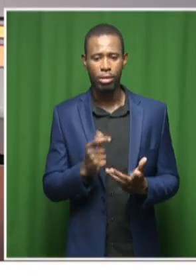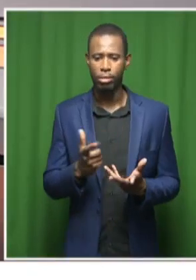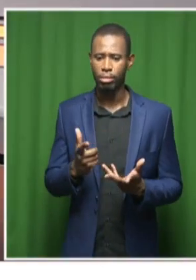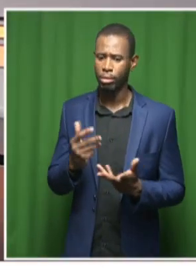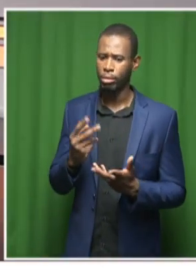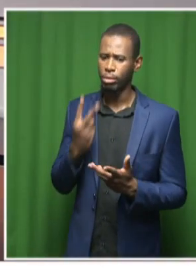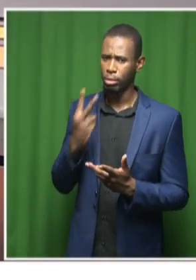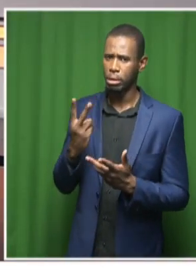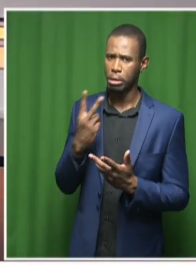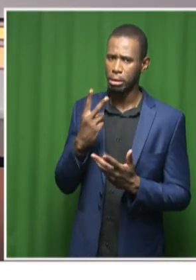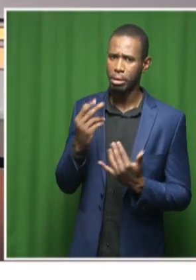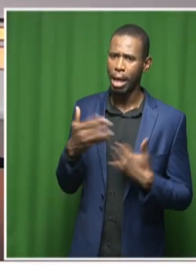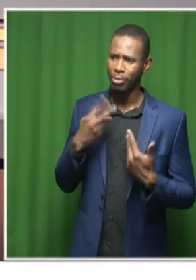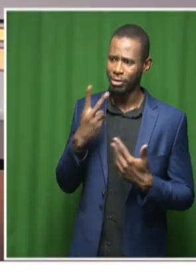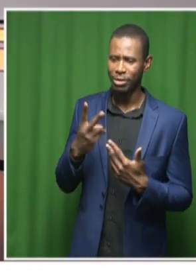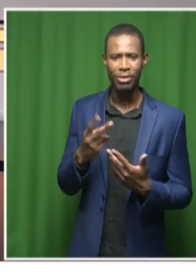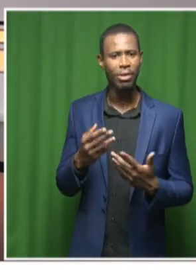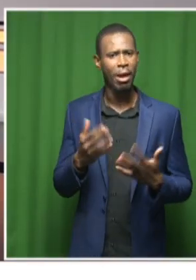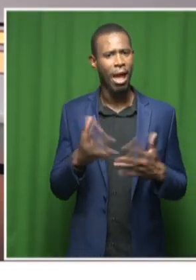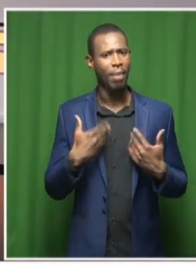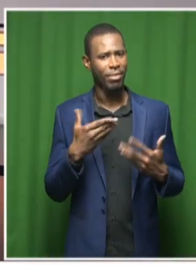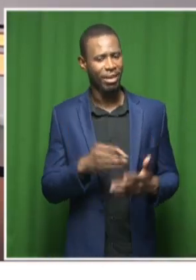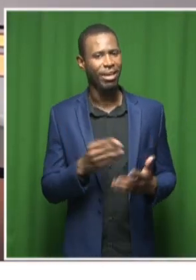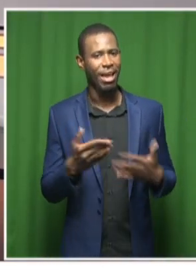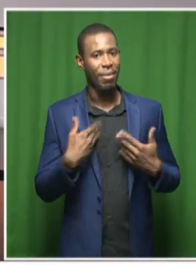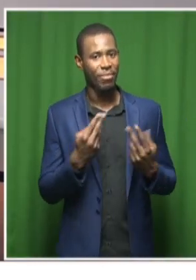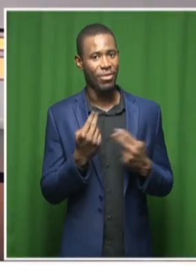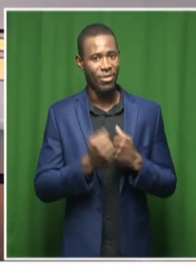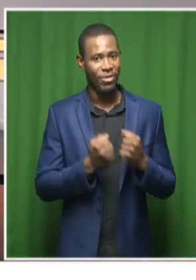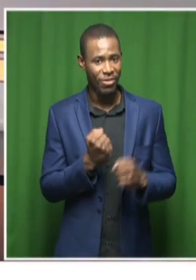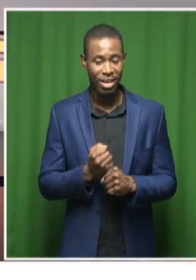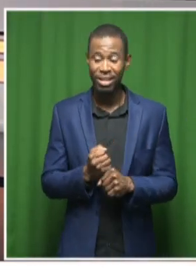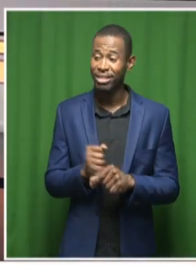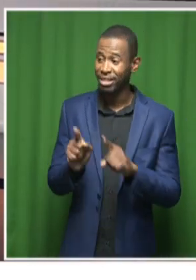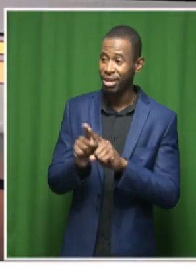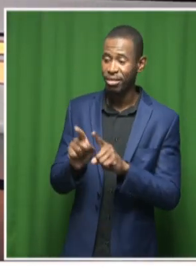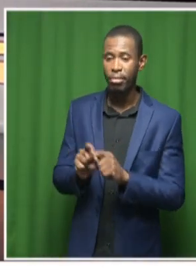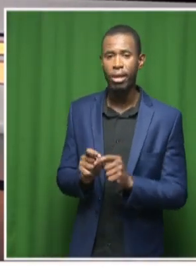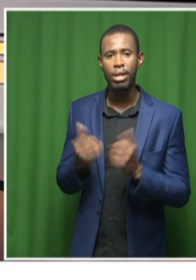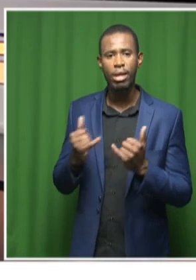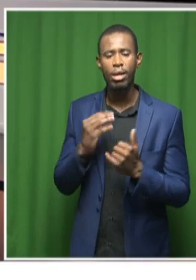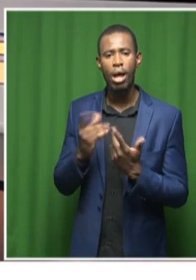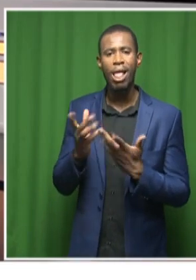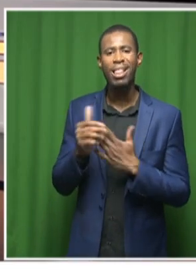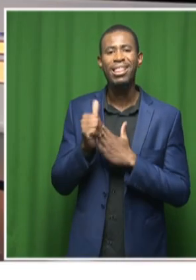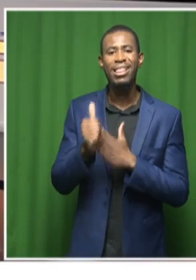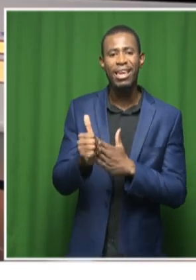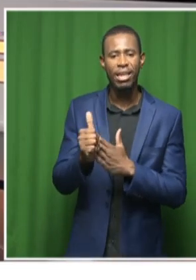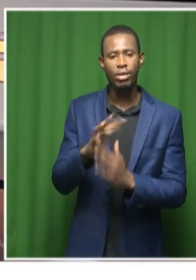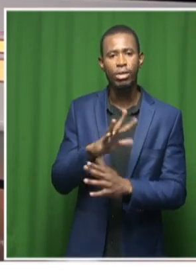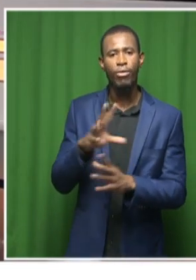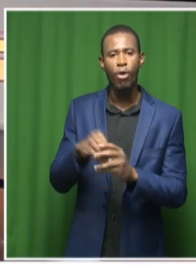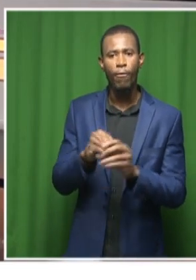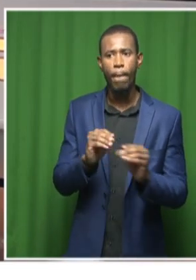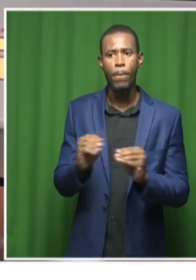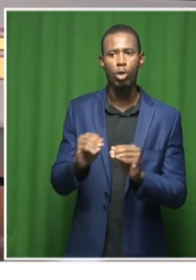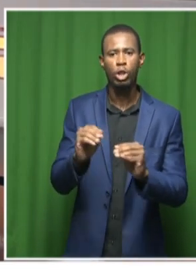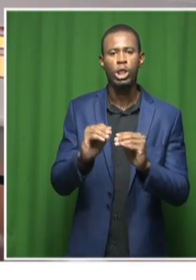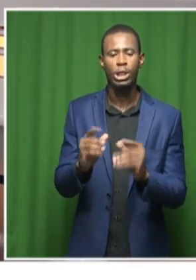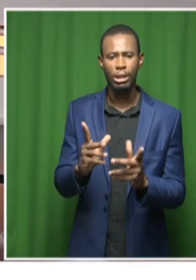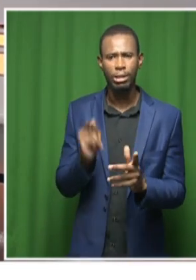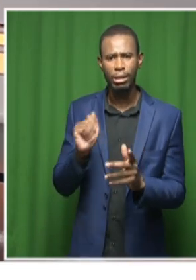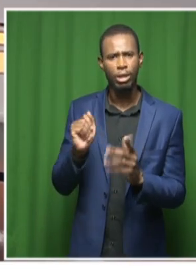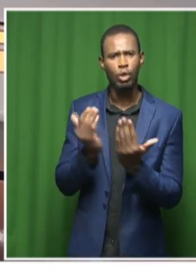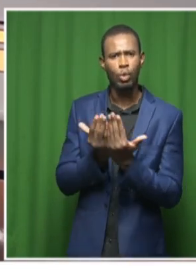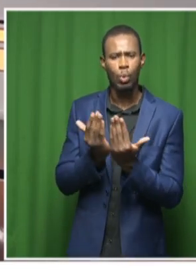here, man. Yeah. Happy New Year. Happy New Year to you too. Yeah. All right, let's talk about Leaders in Motion. For those that haven't heard about this academy, what do you